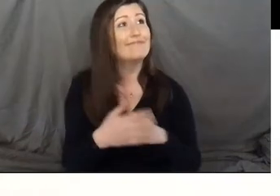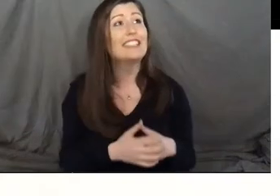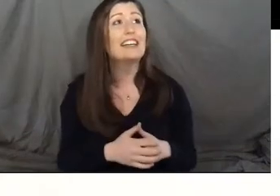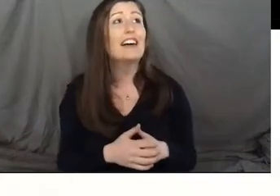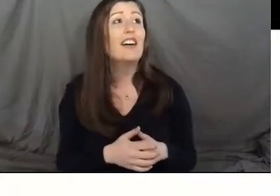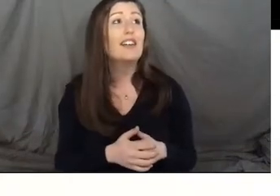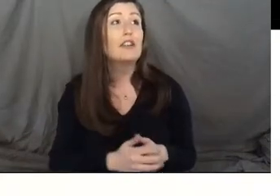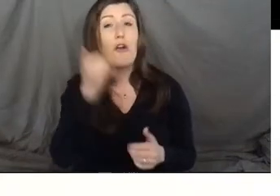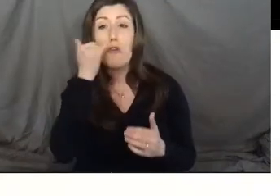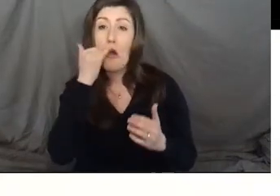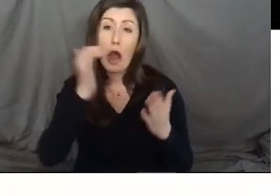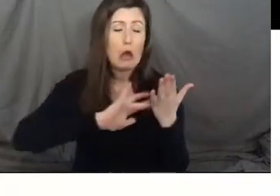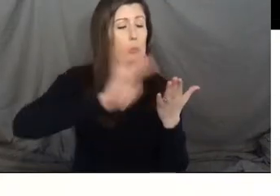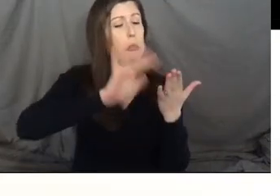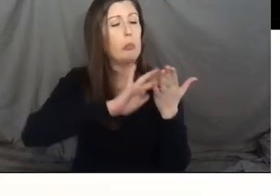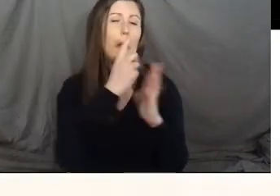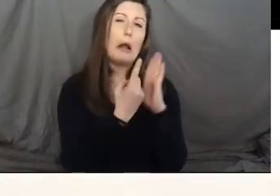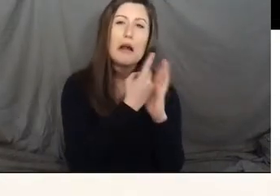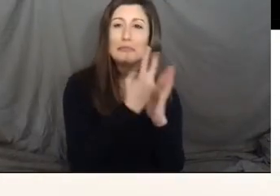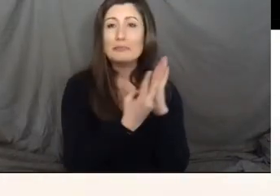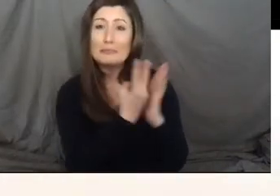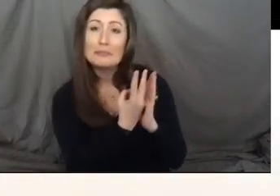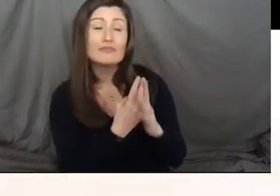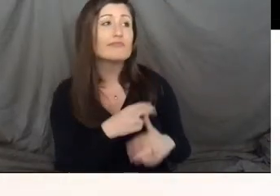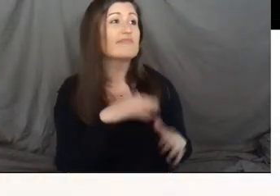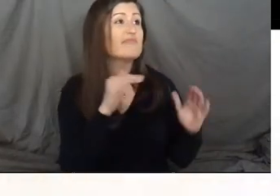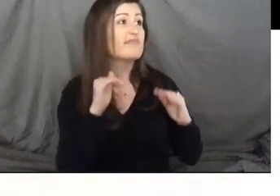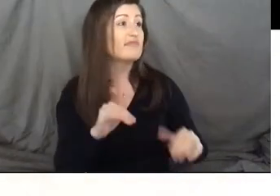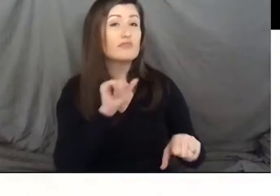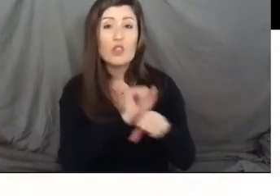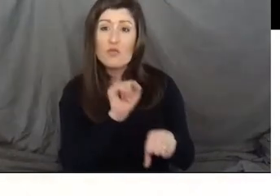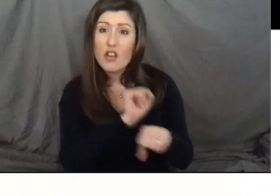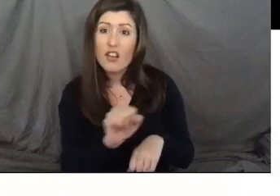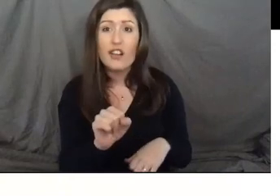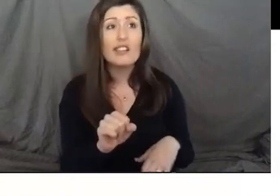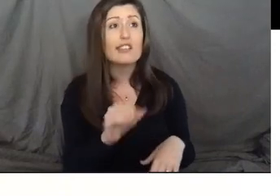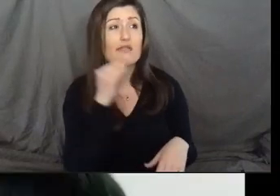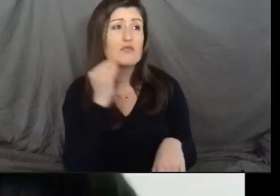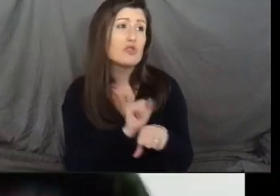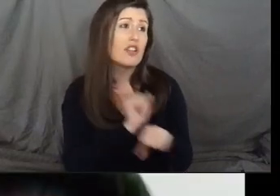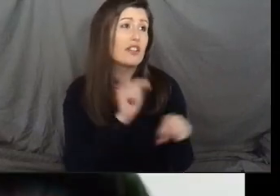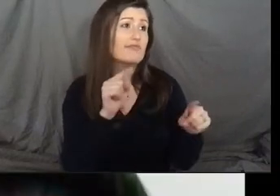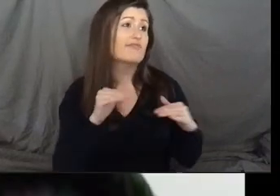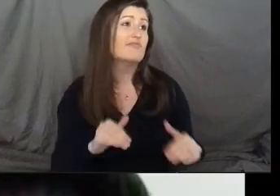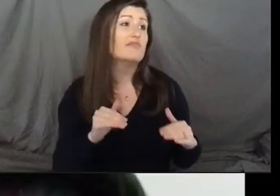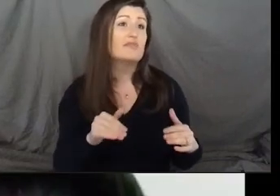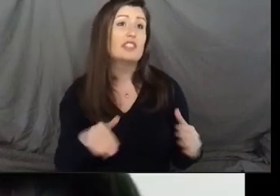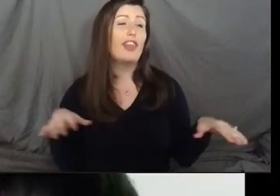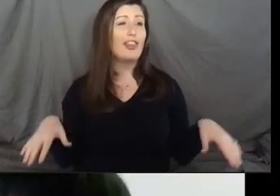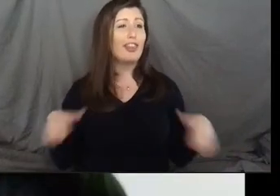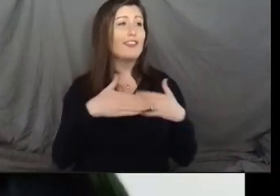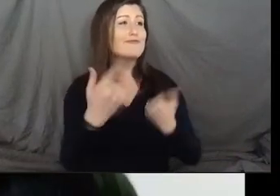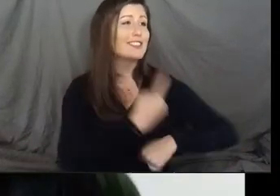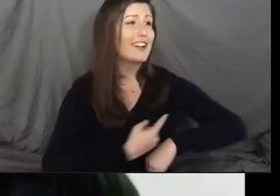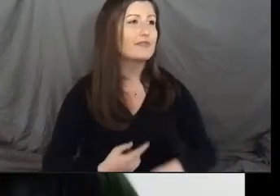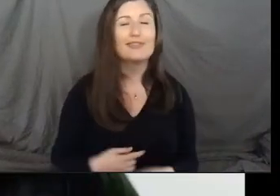be on my phone for an hour or two, then starting some schoolwork, and then just chilling like for the rest of the day. It's the same for me. I feel like we all